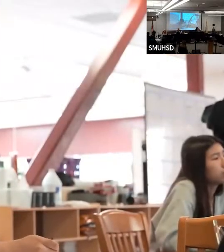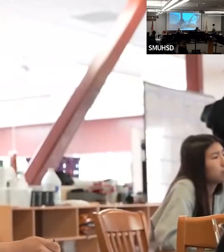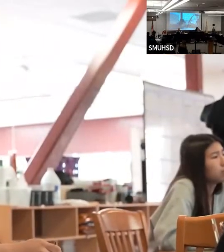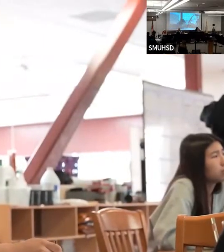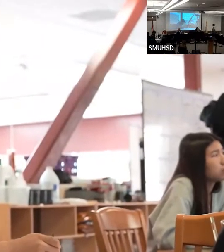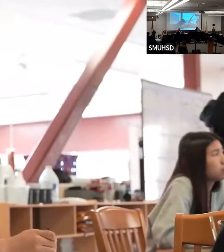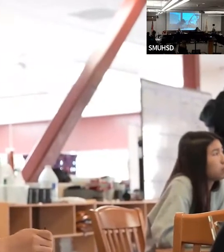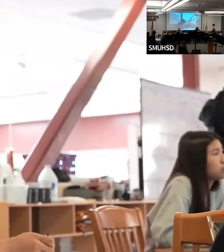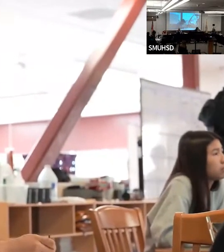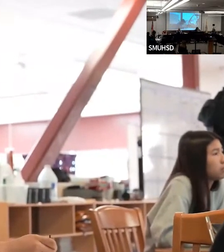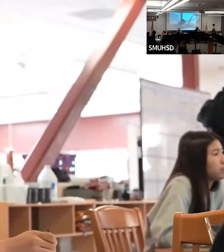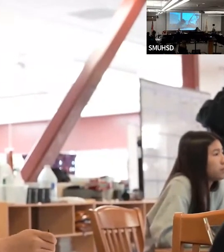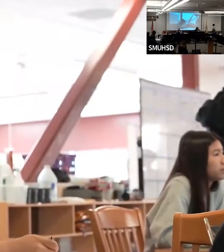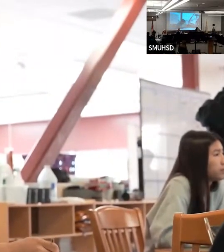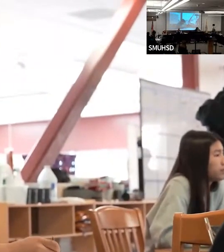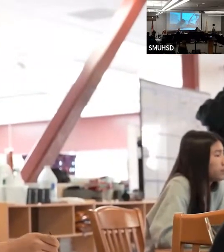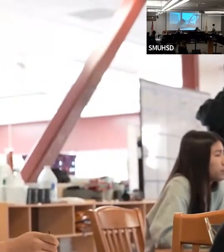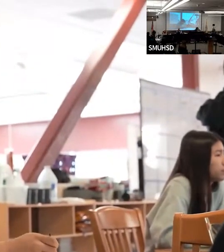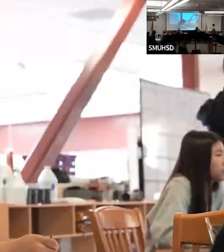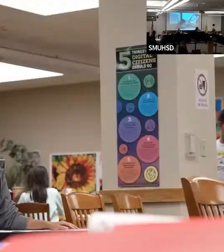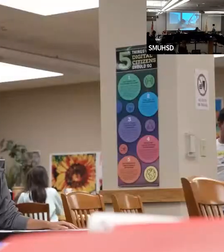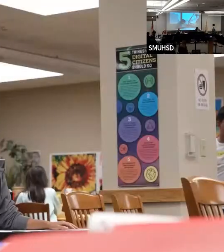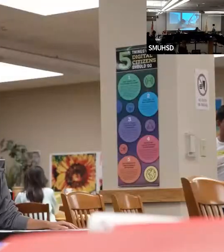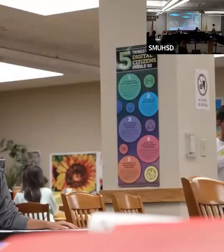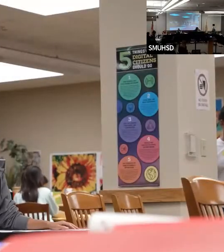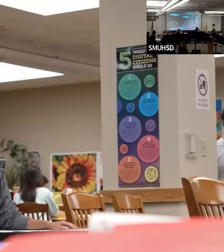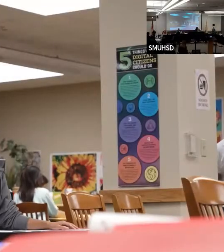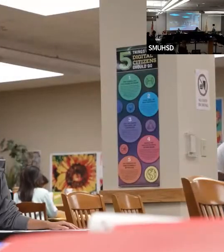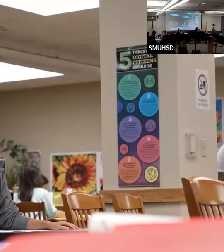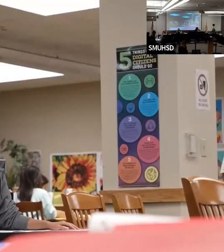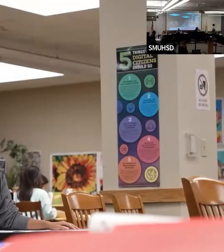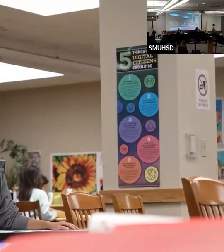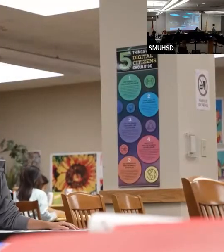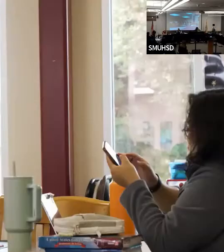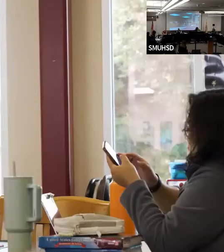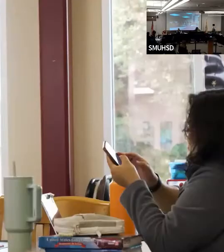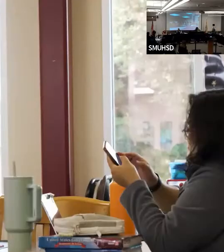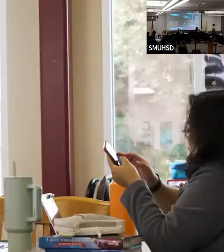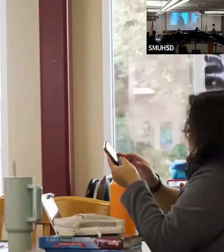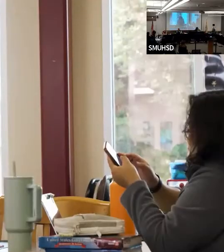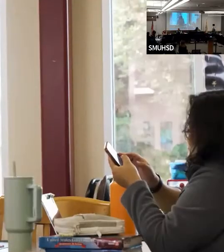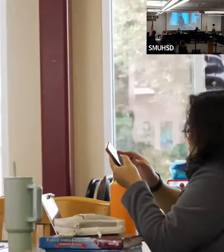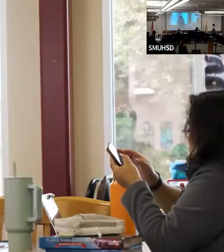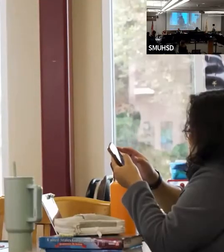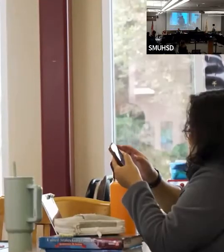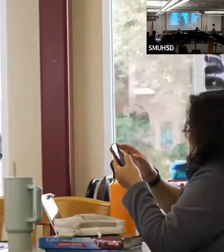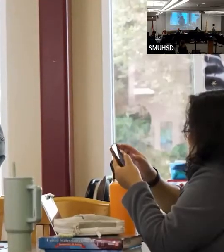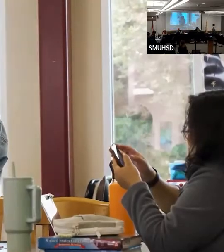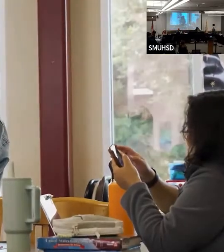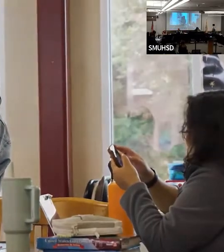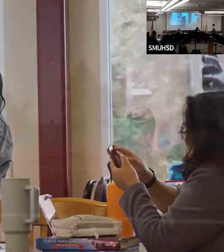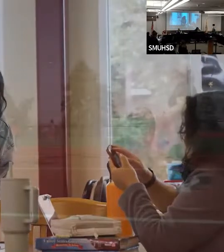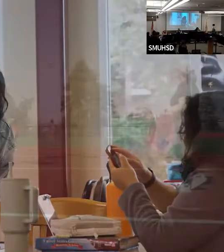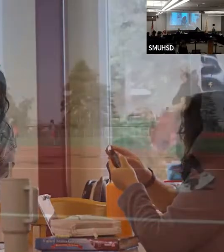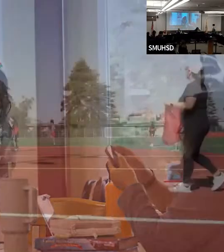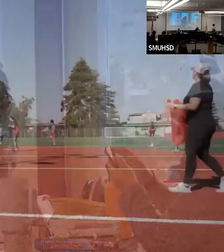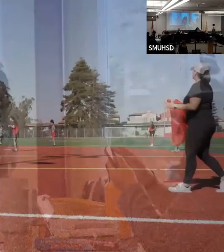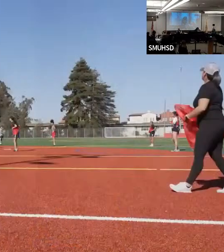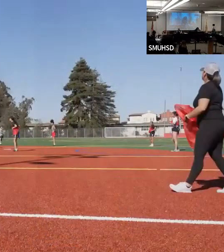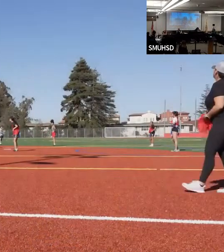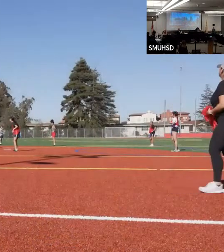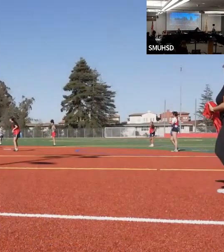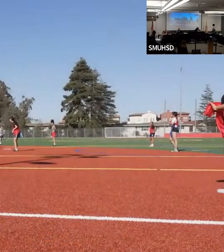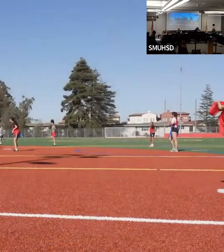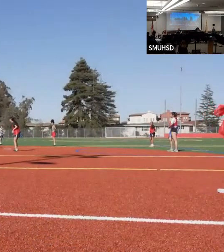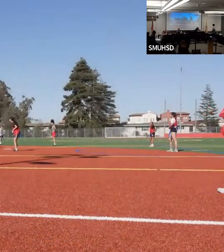day is filled with so much love and laughter in our class. They're making posters, they're meeting with other adults on campus, other students, to really